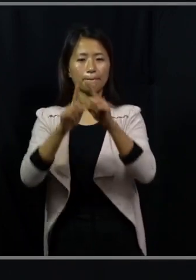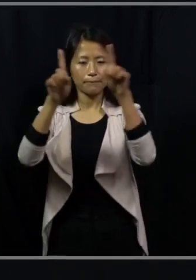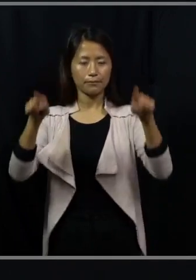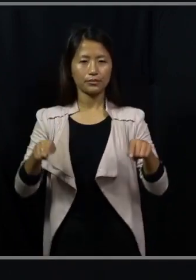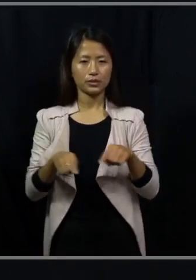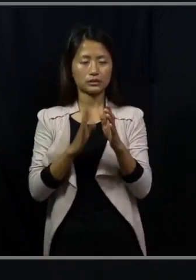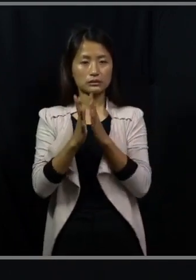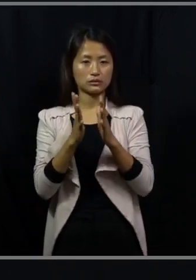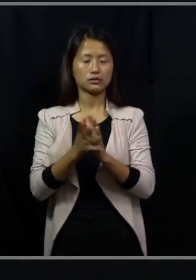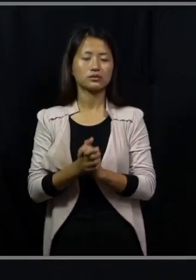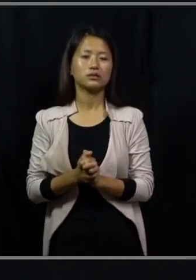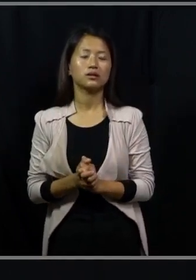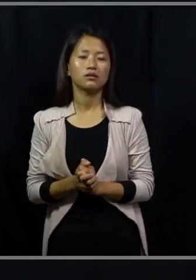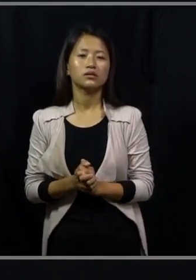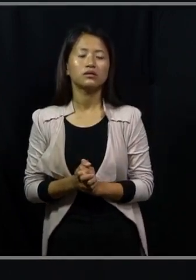sign.